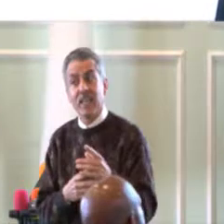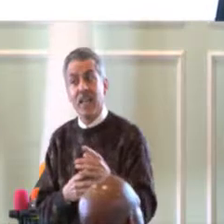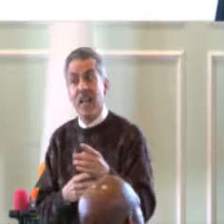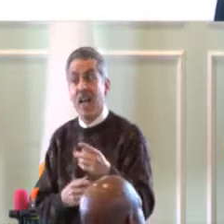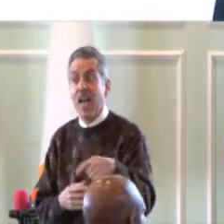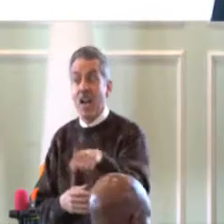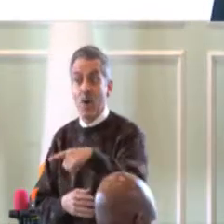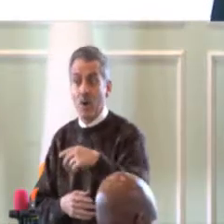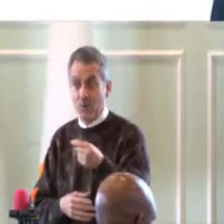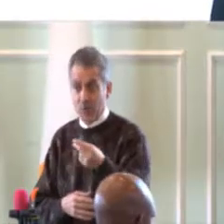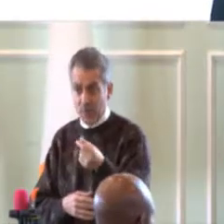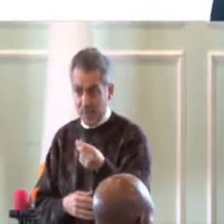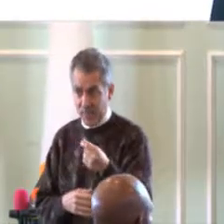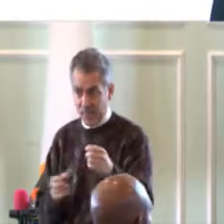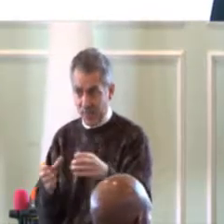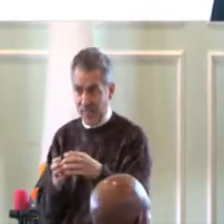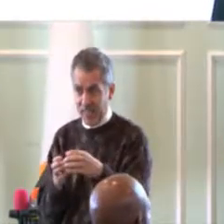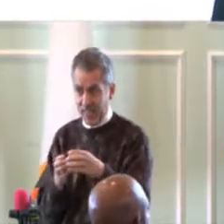Okay,